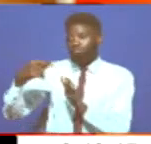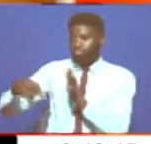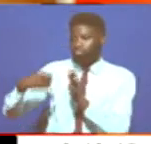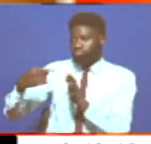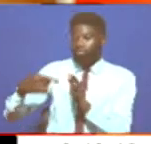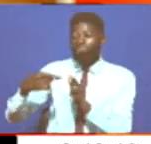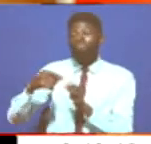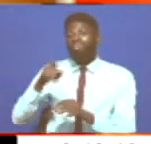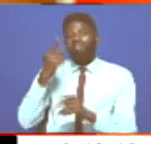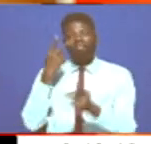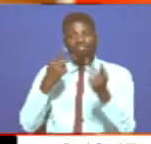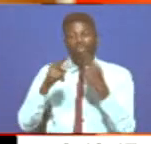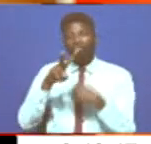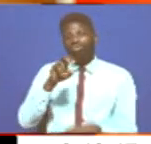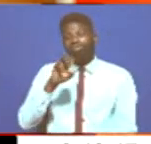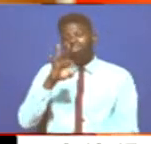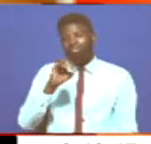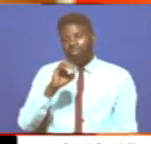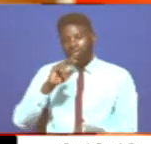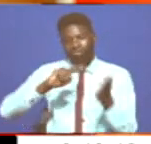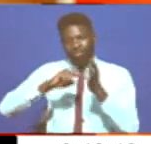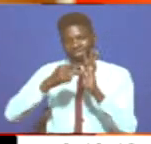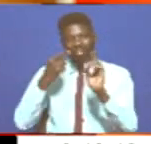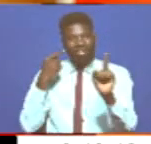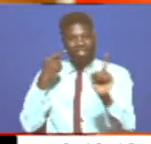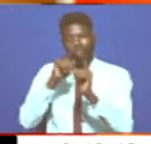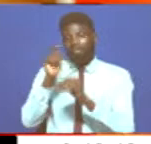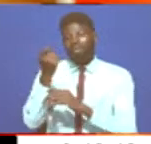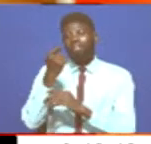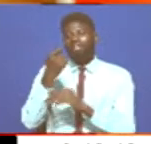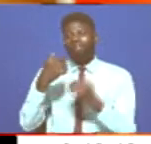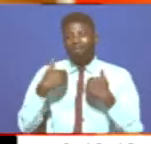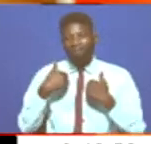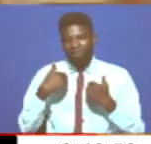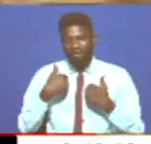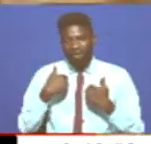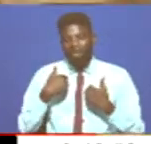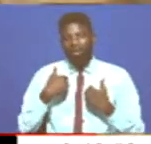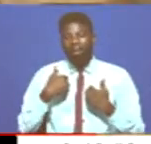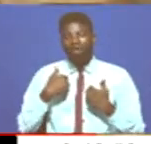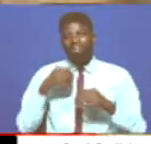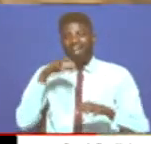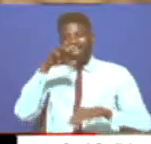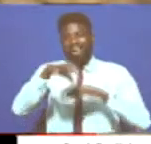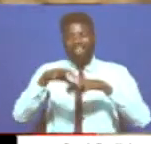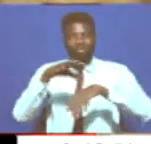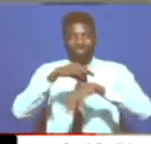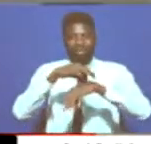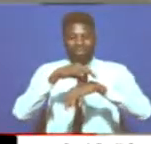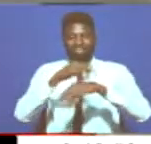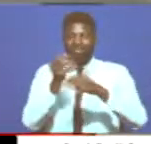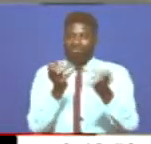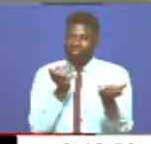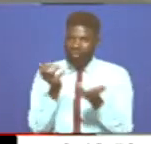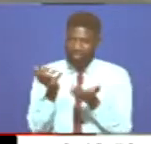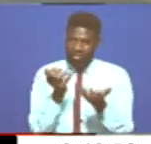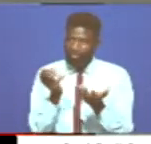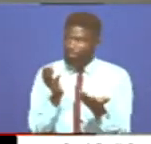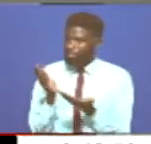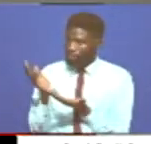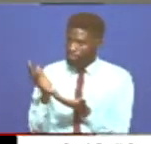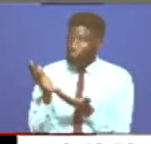that seeks to turn Kenya into a leather and hides powerhouse in the region. Cabinet Secretary Peter Munya